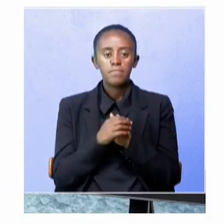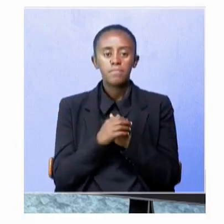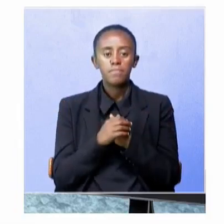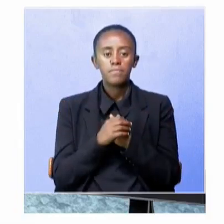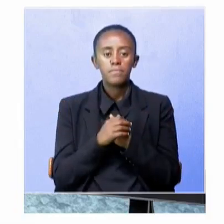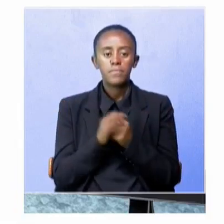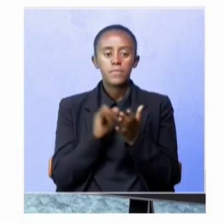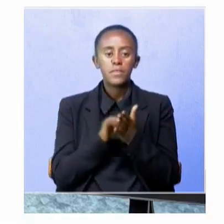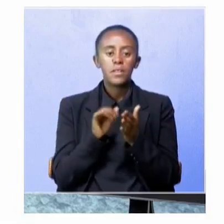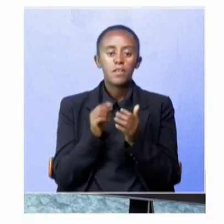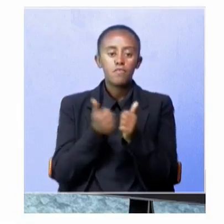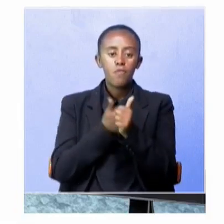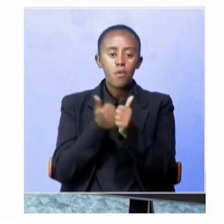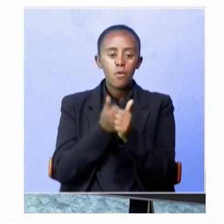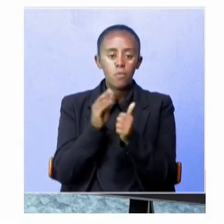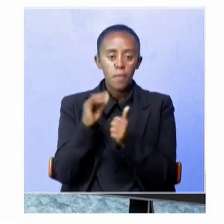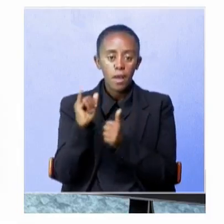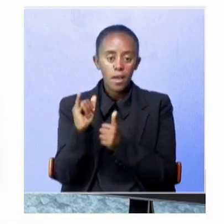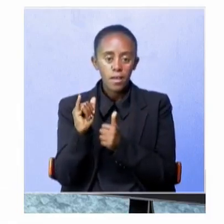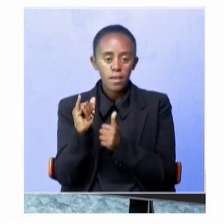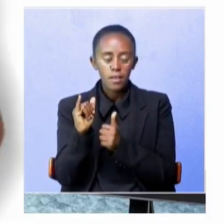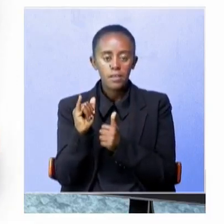that is followed by